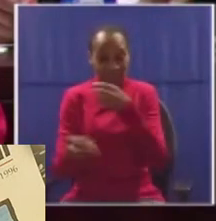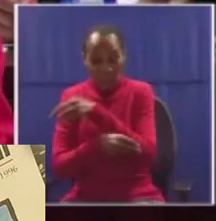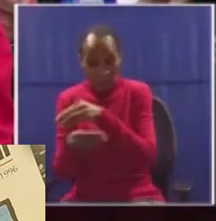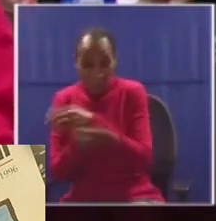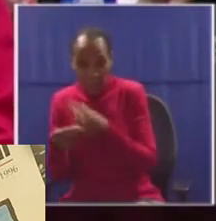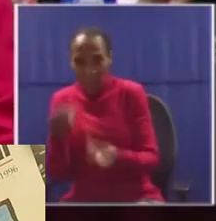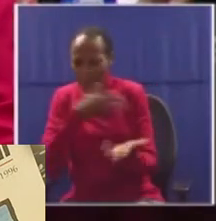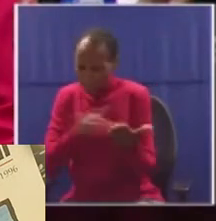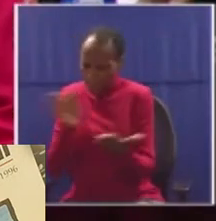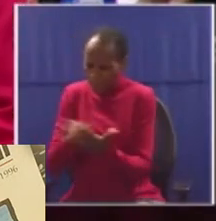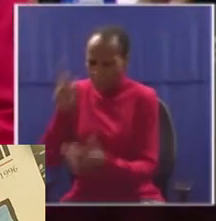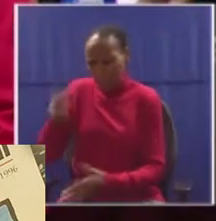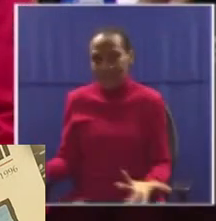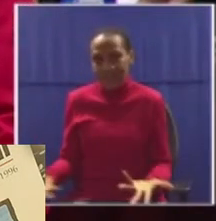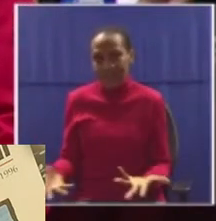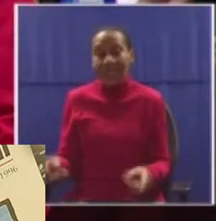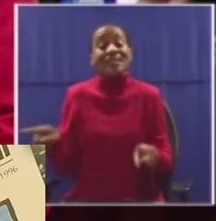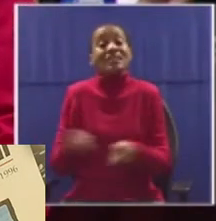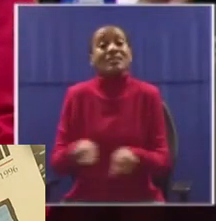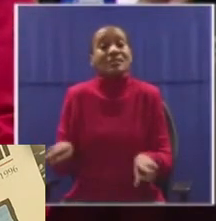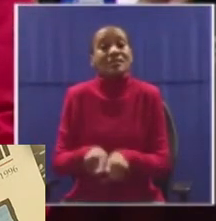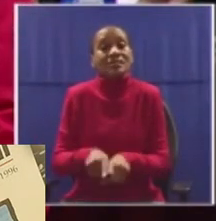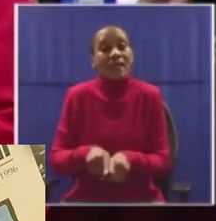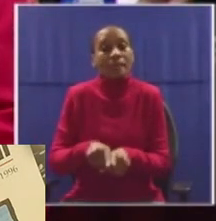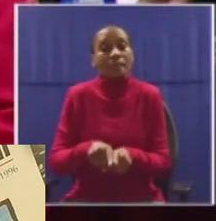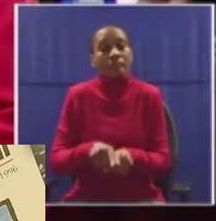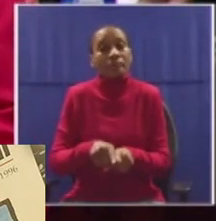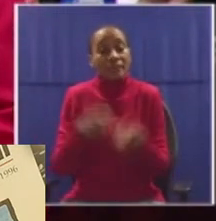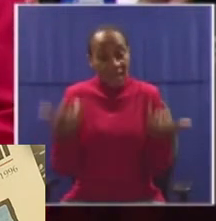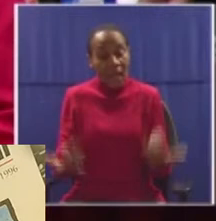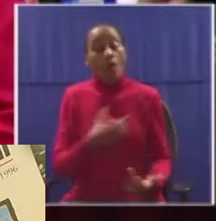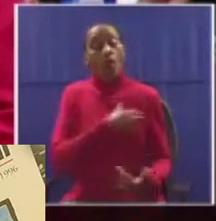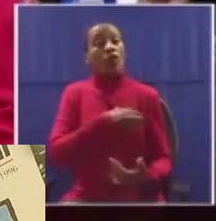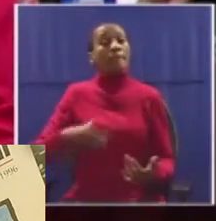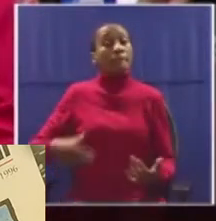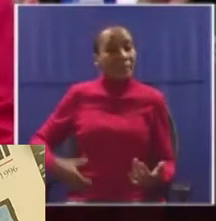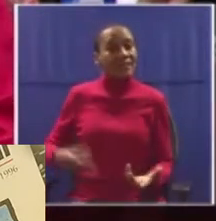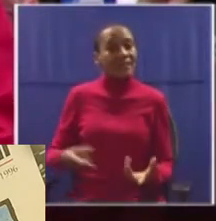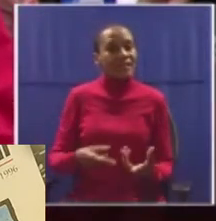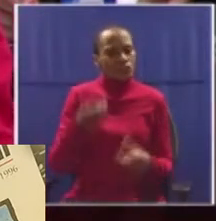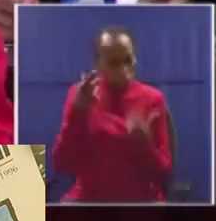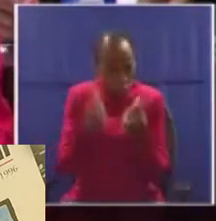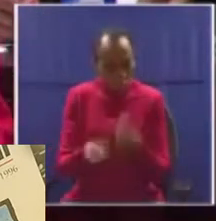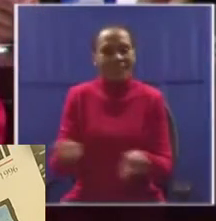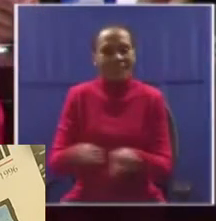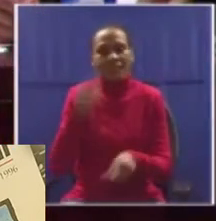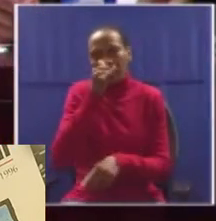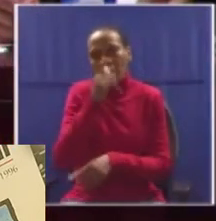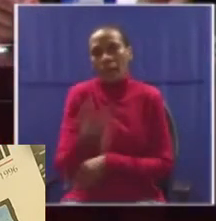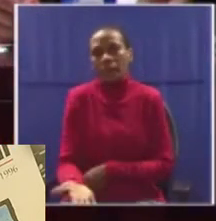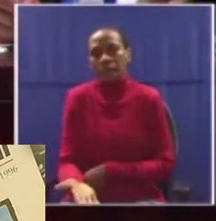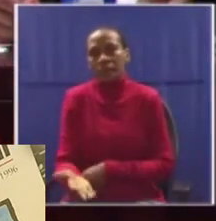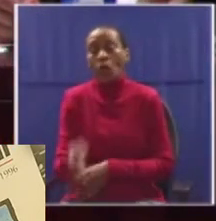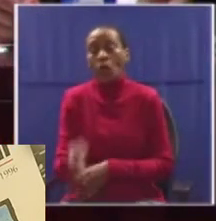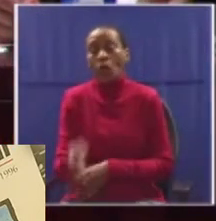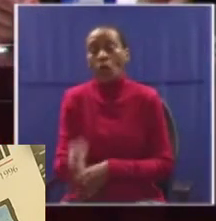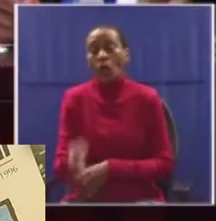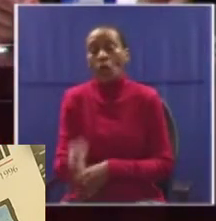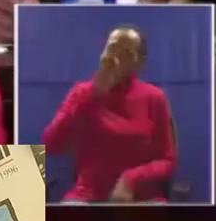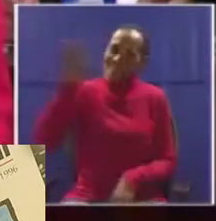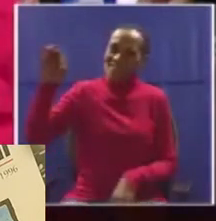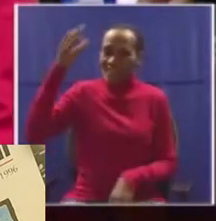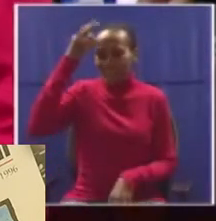prima faki evidence that even the sitting head of state is a possible culprit of these crimes only the eff